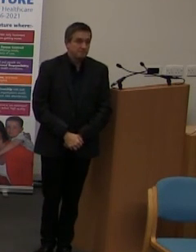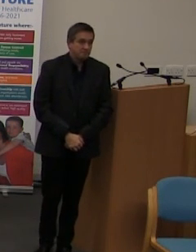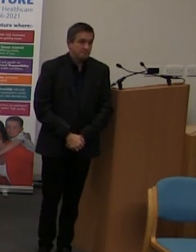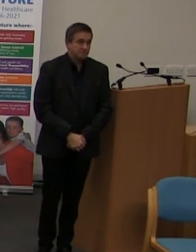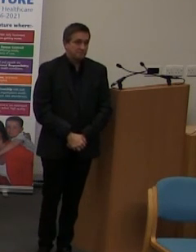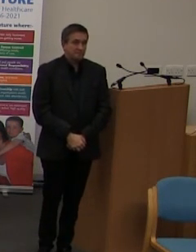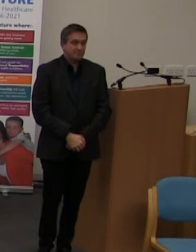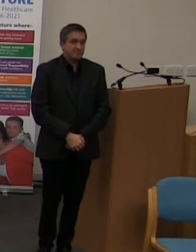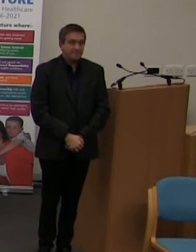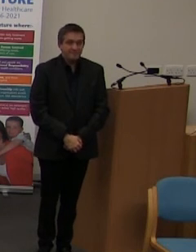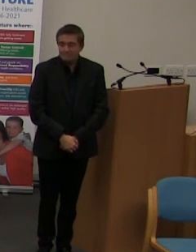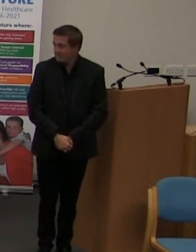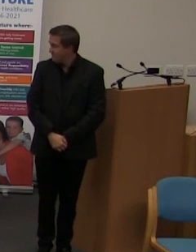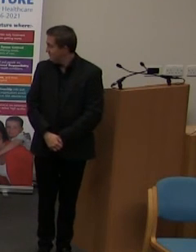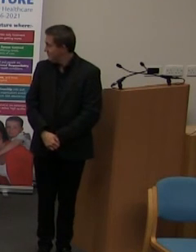Okay.